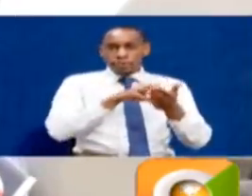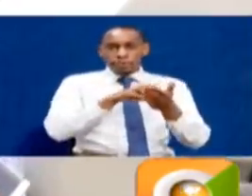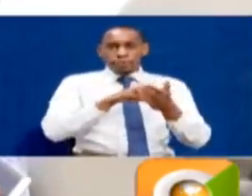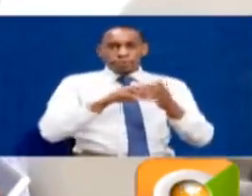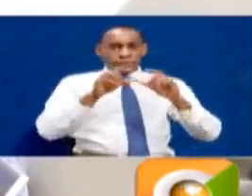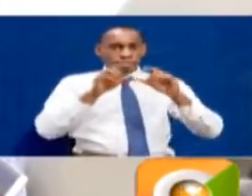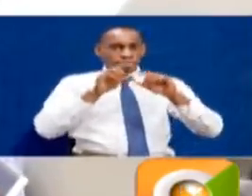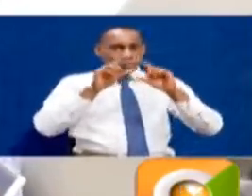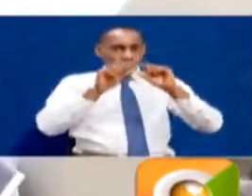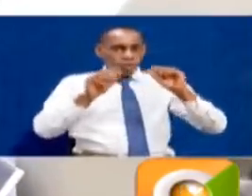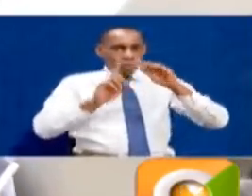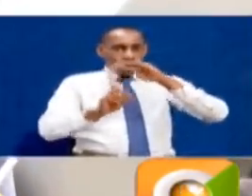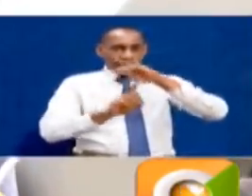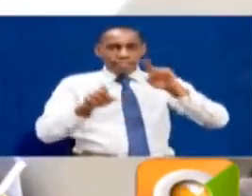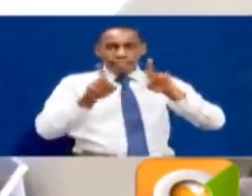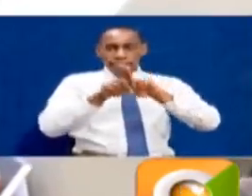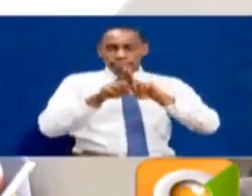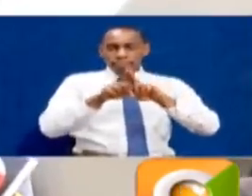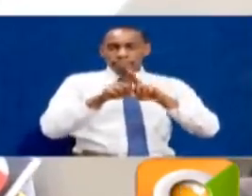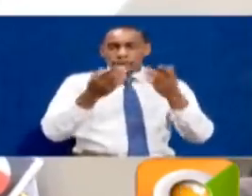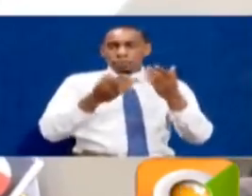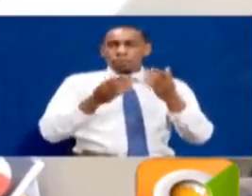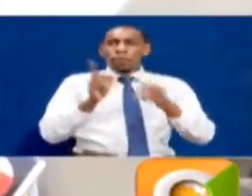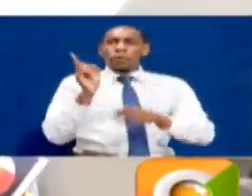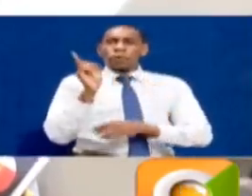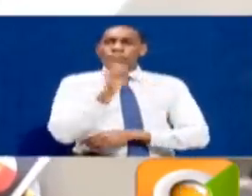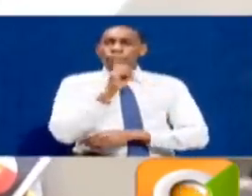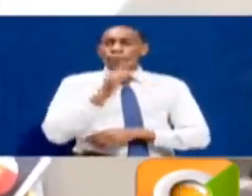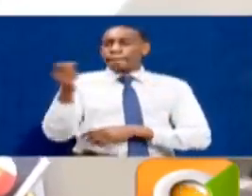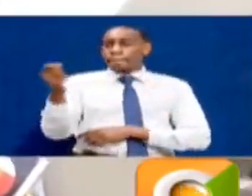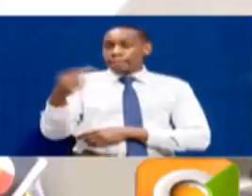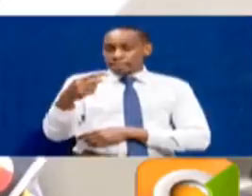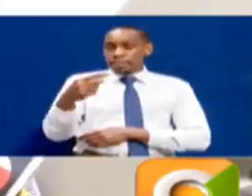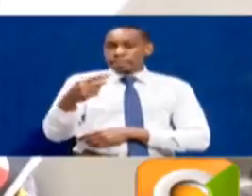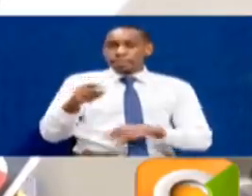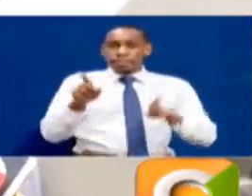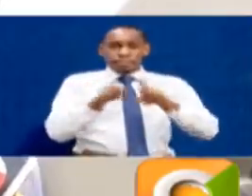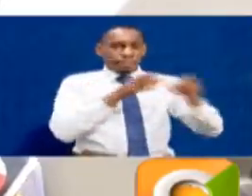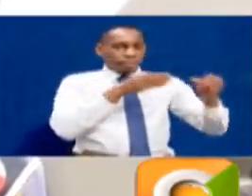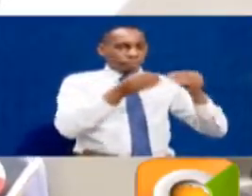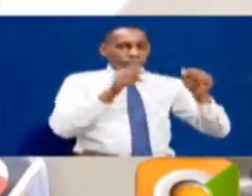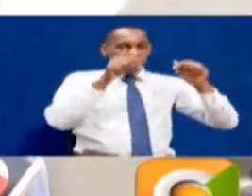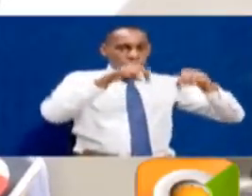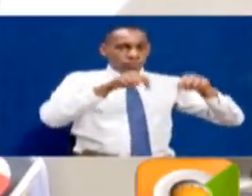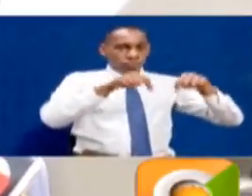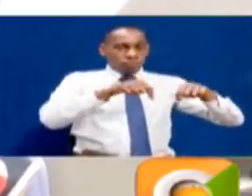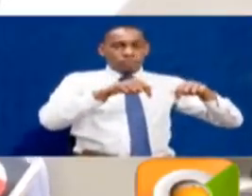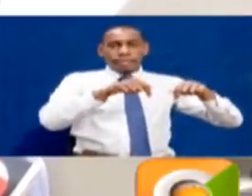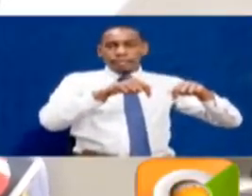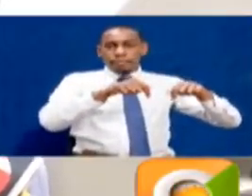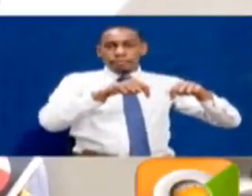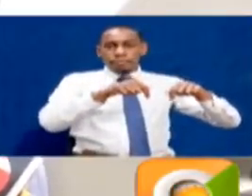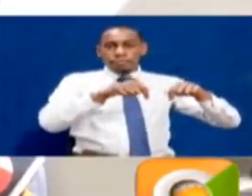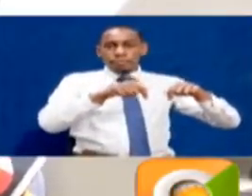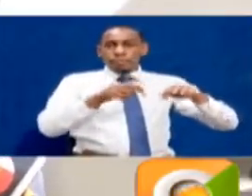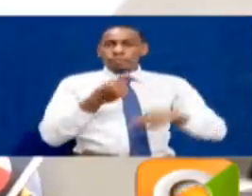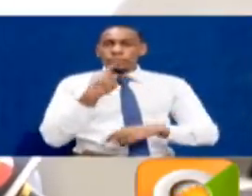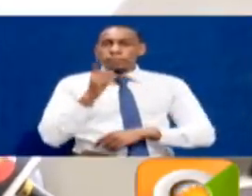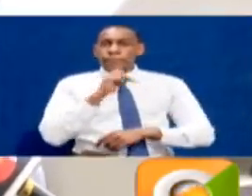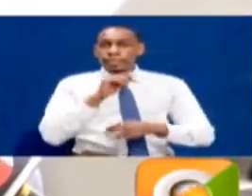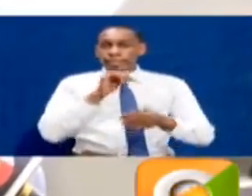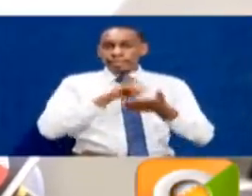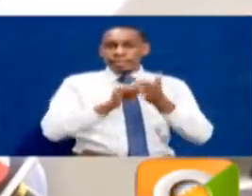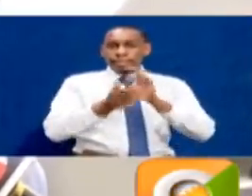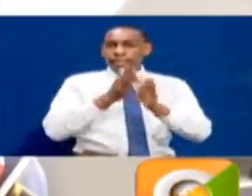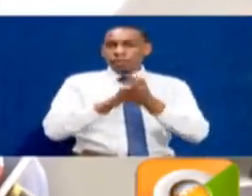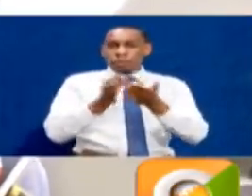to the ministry, is this the shaping of the worst month? And in Busia today, we've been told there were